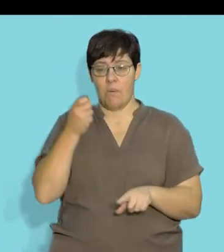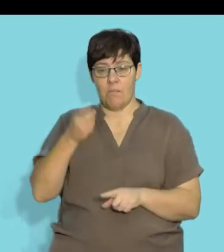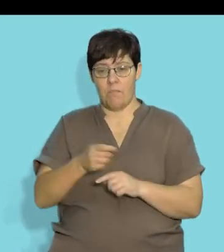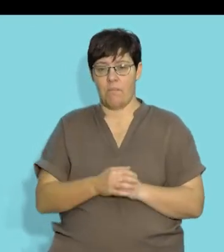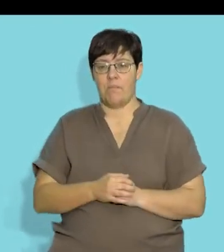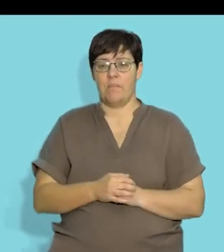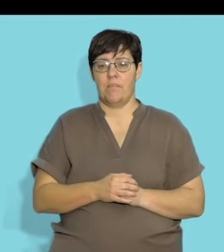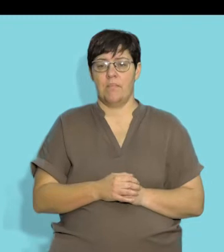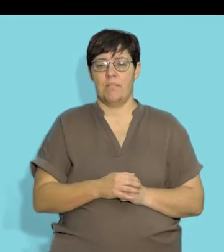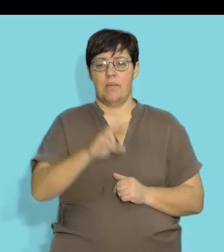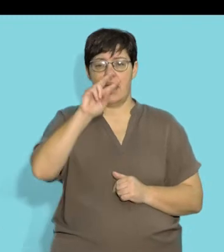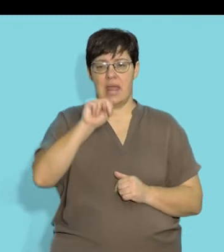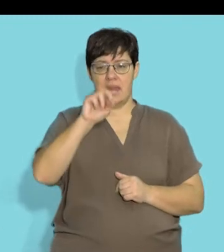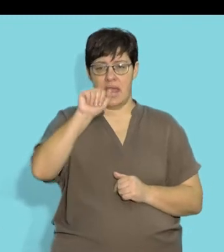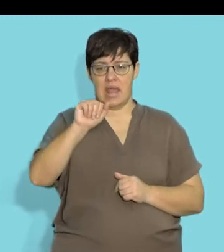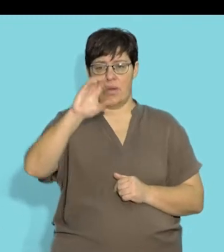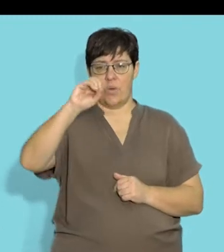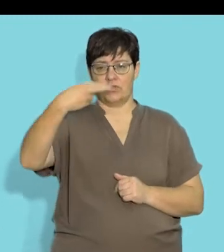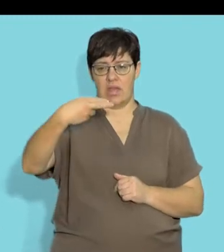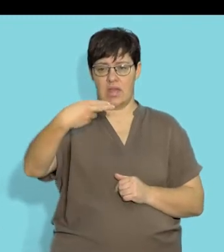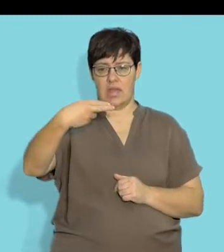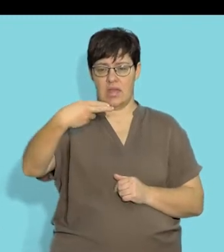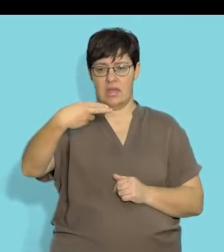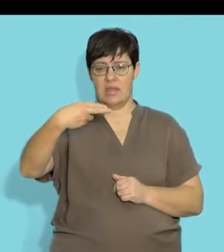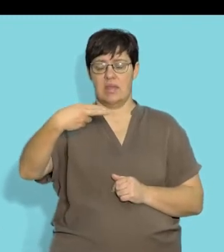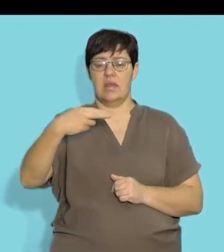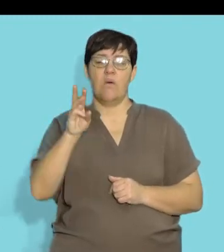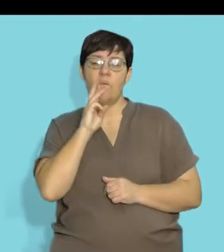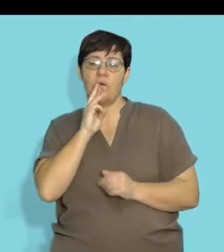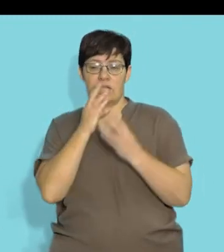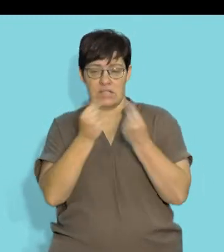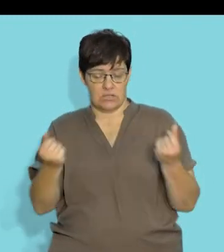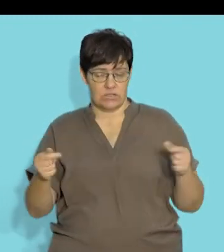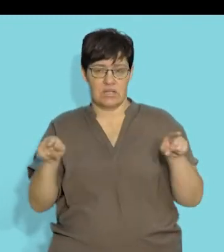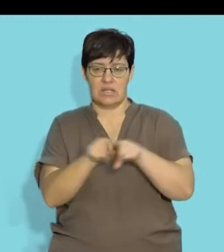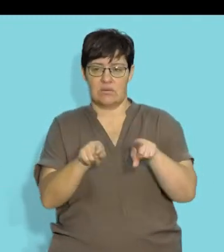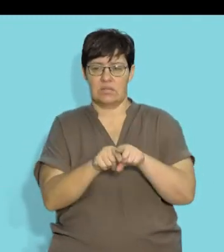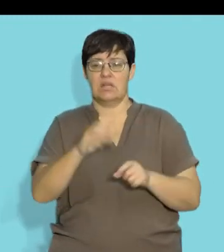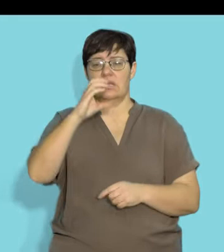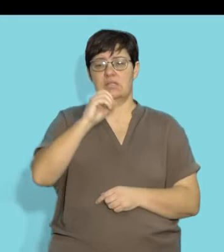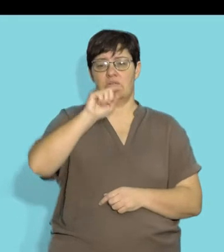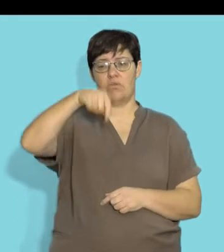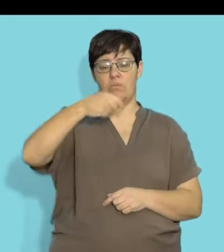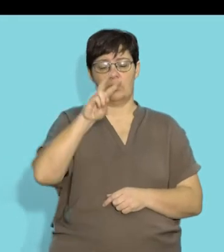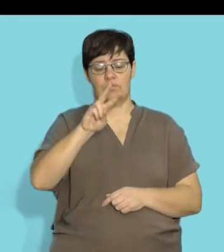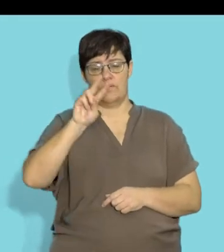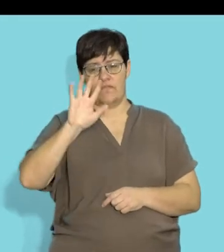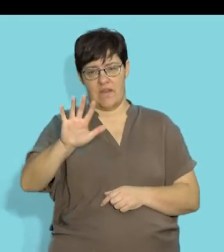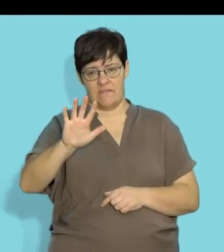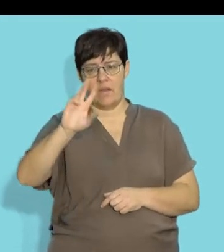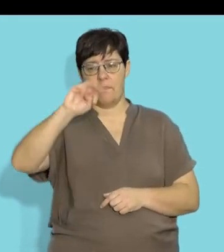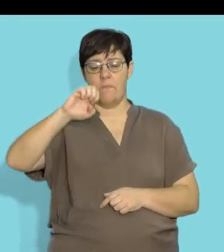of sodium hydroxide, right? This aqueous solution is equals to